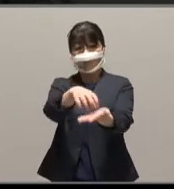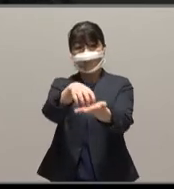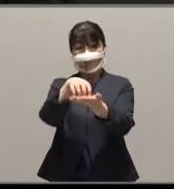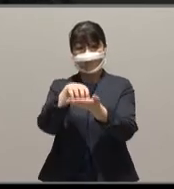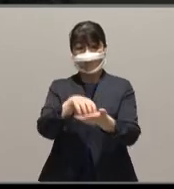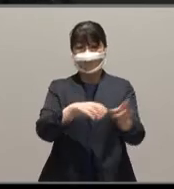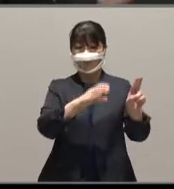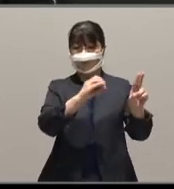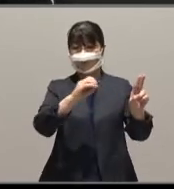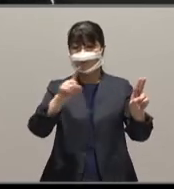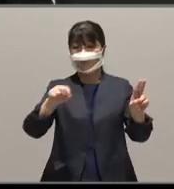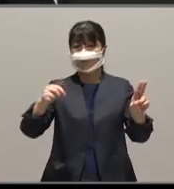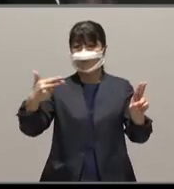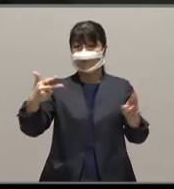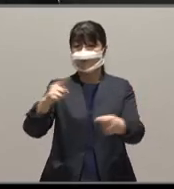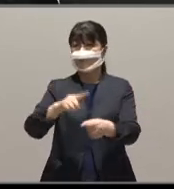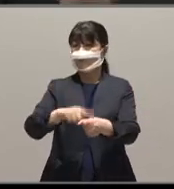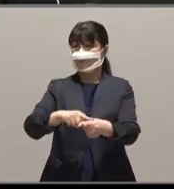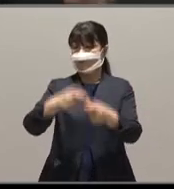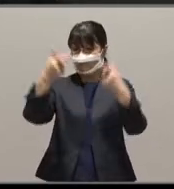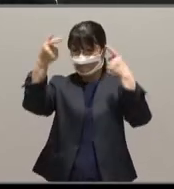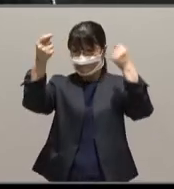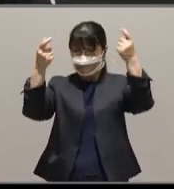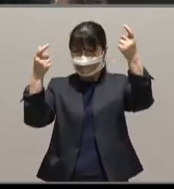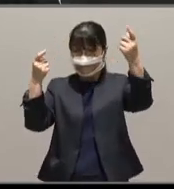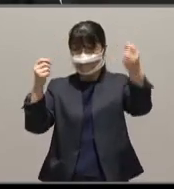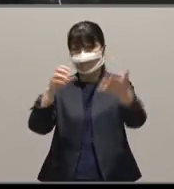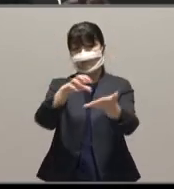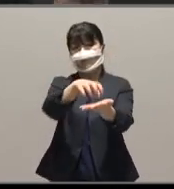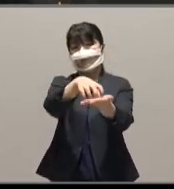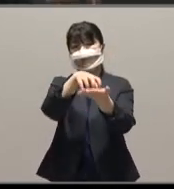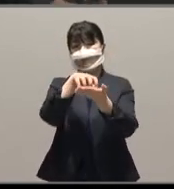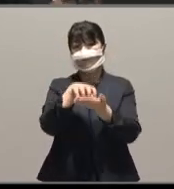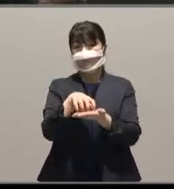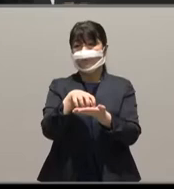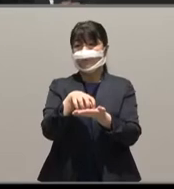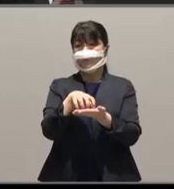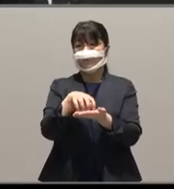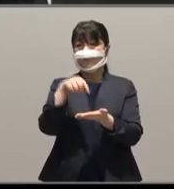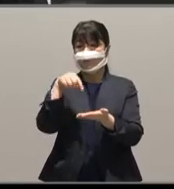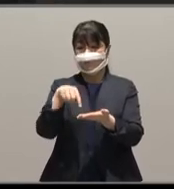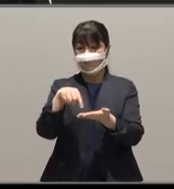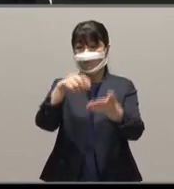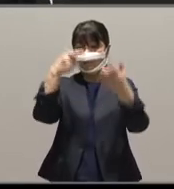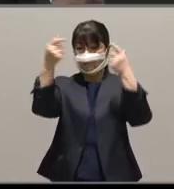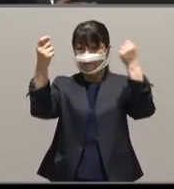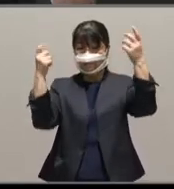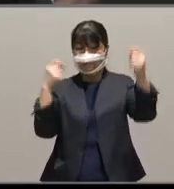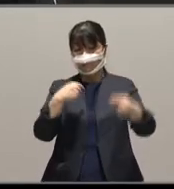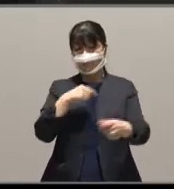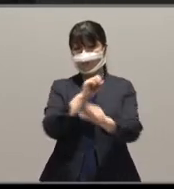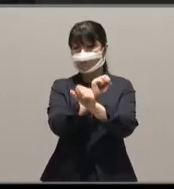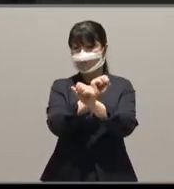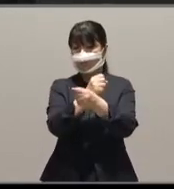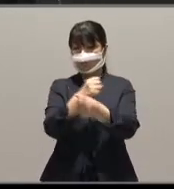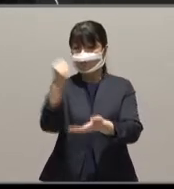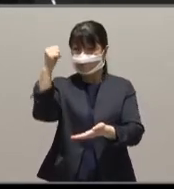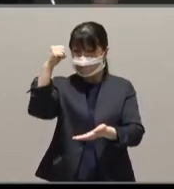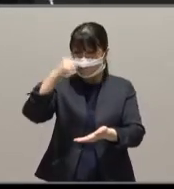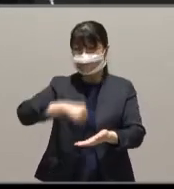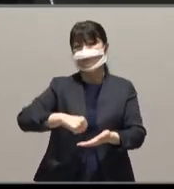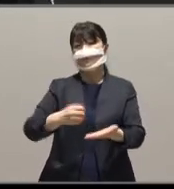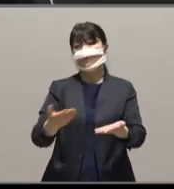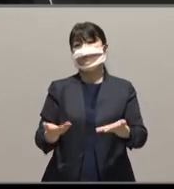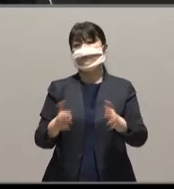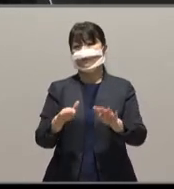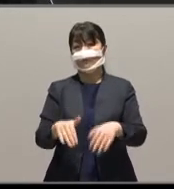Award. And in 2021, I received an award of Nippon Medical School. The